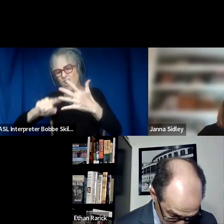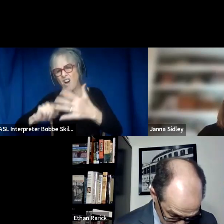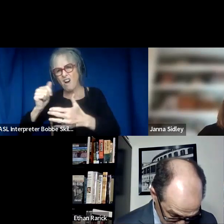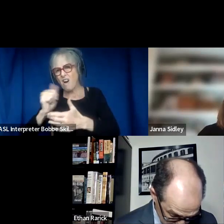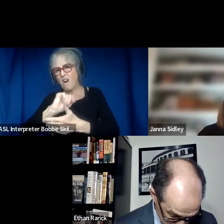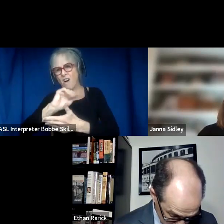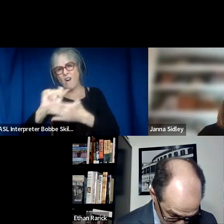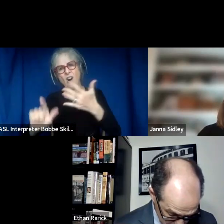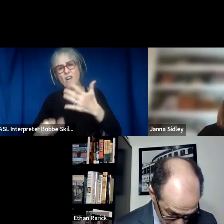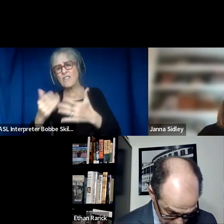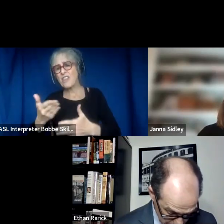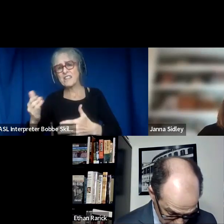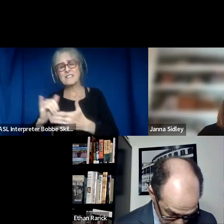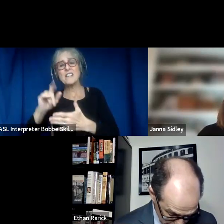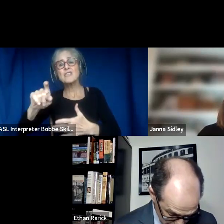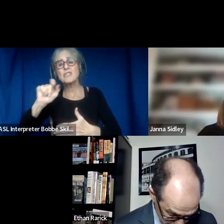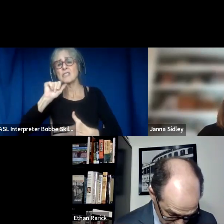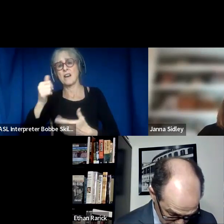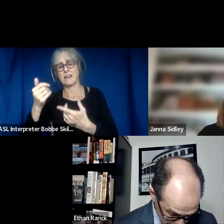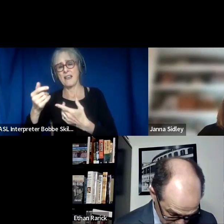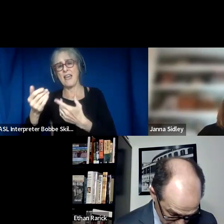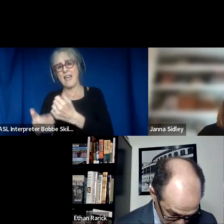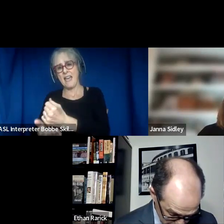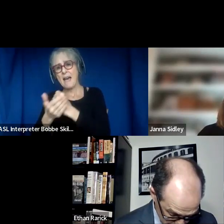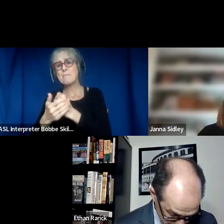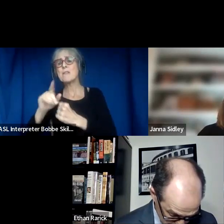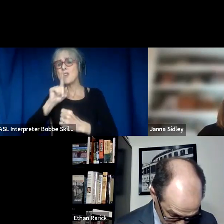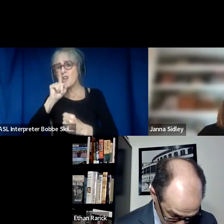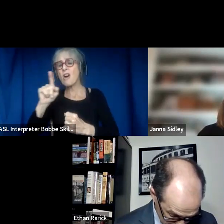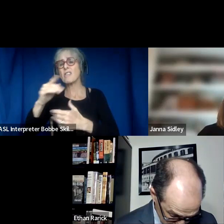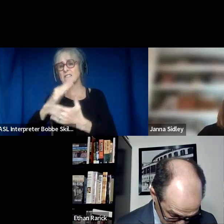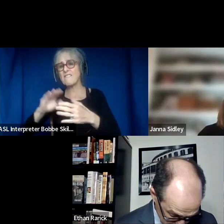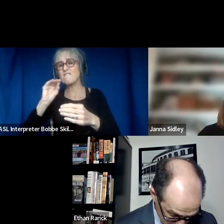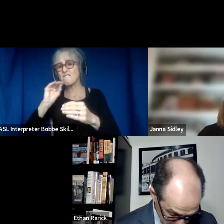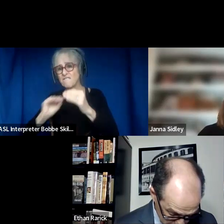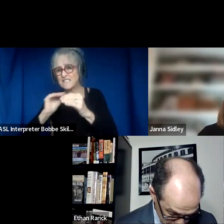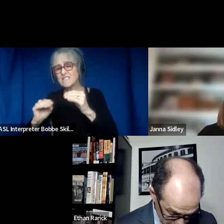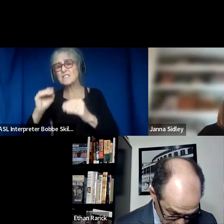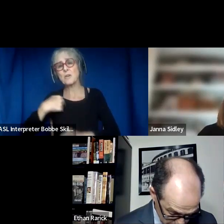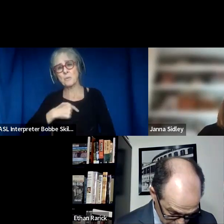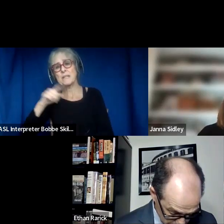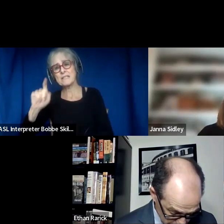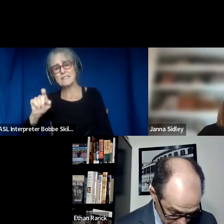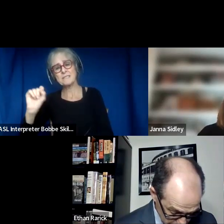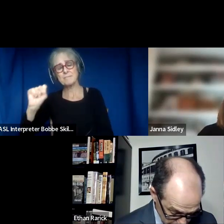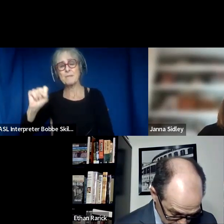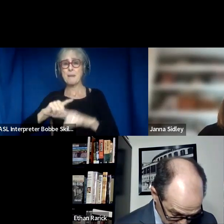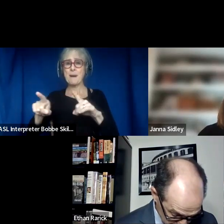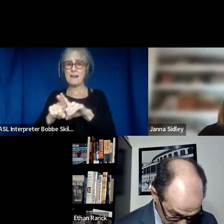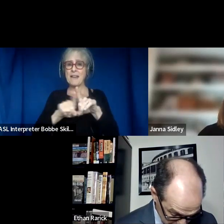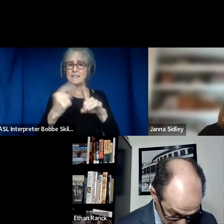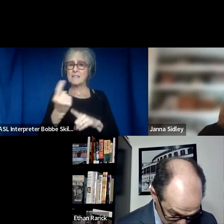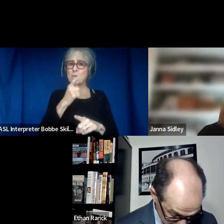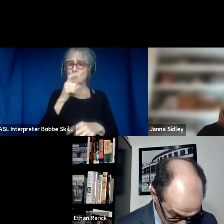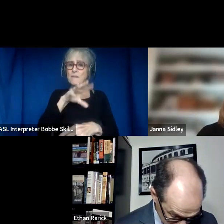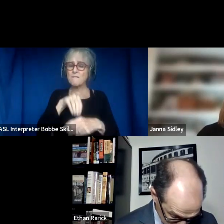shouldn't happen. They just should not happen. So there are real fundamental fixes that we need. But as someone who's been in the system for years, I